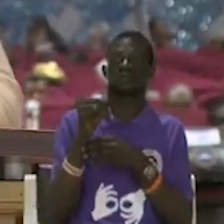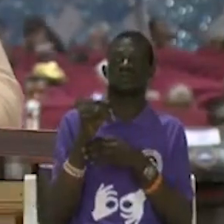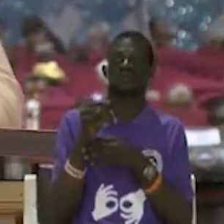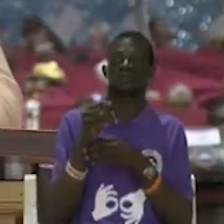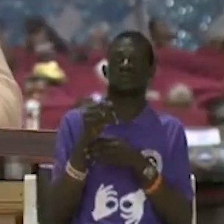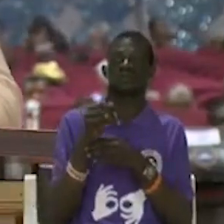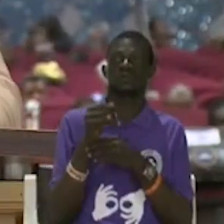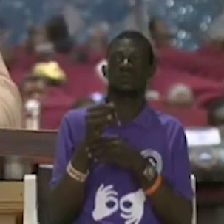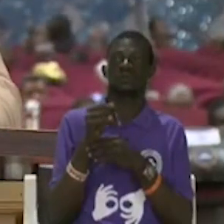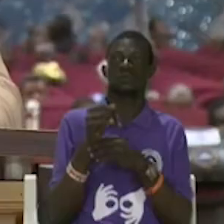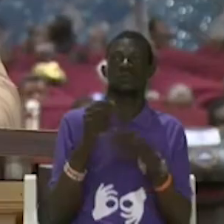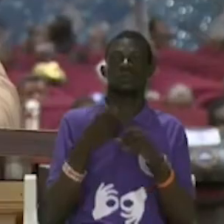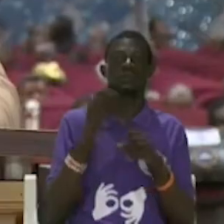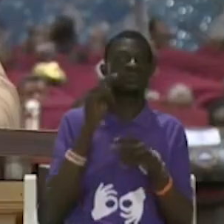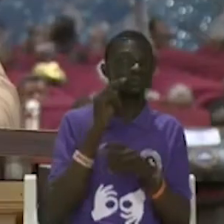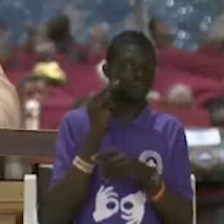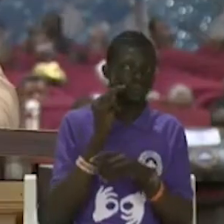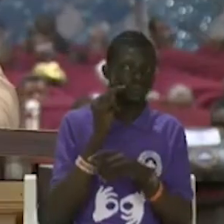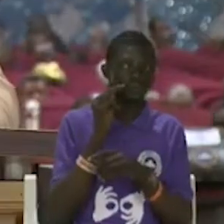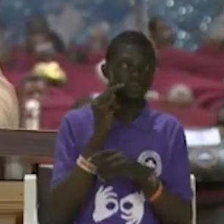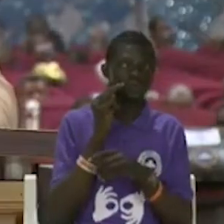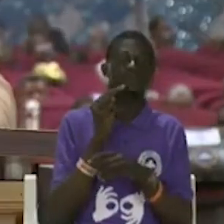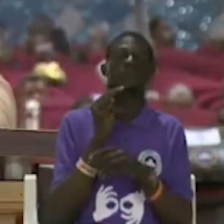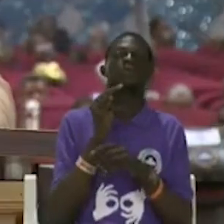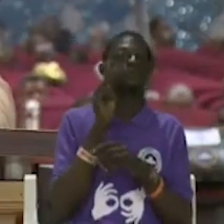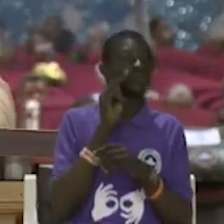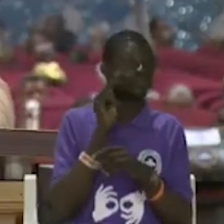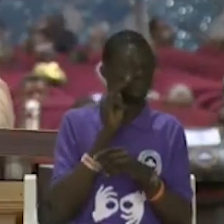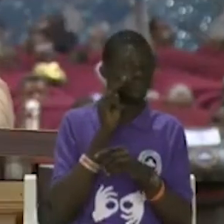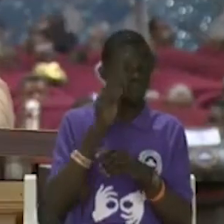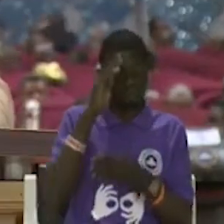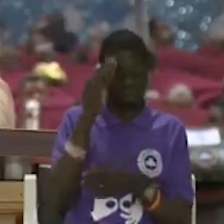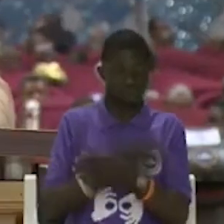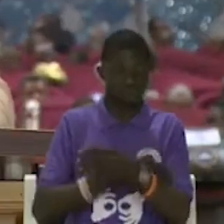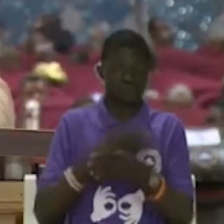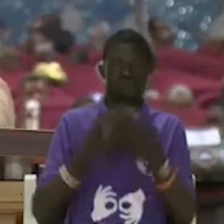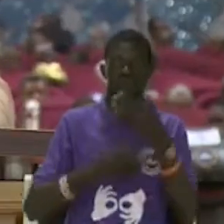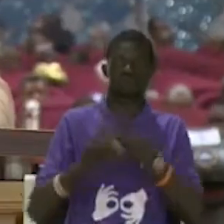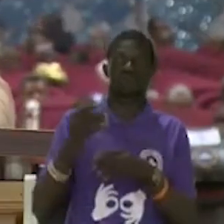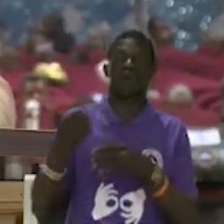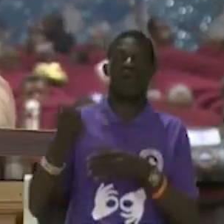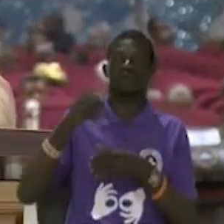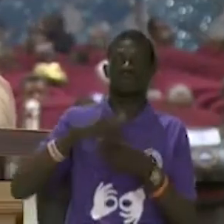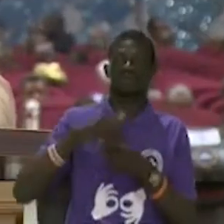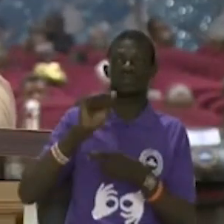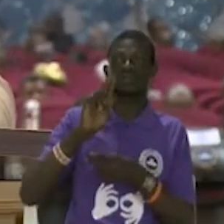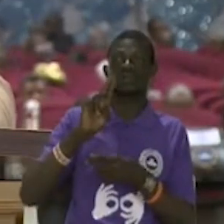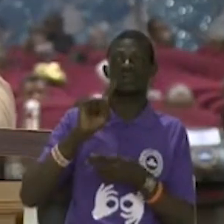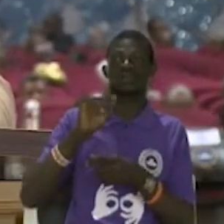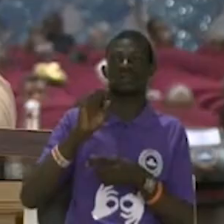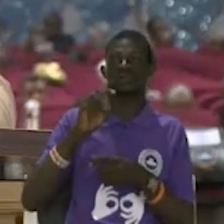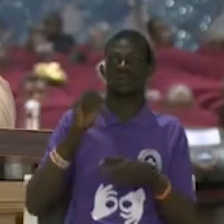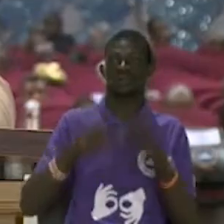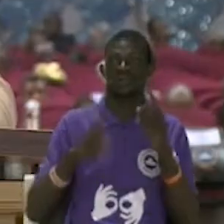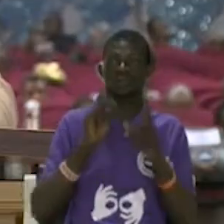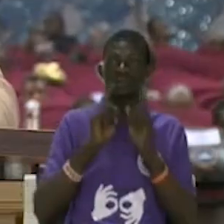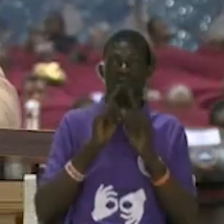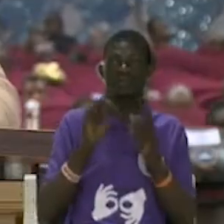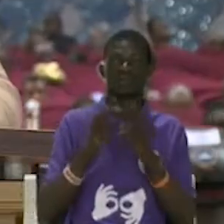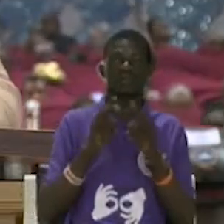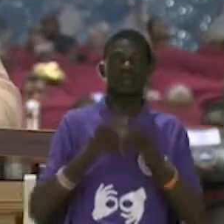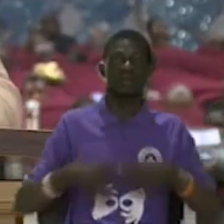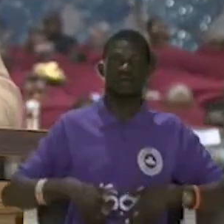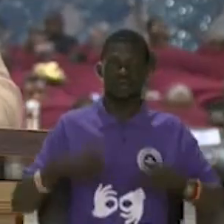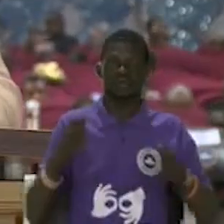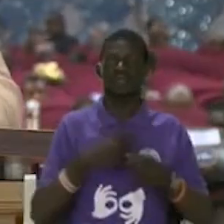Igbavoa from Nigeria. Her son was born autistic. He couldn't talk. He was very aggressive